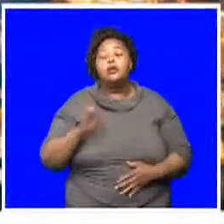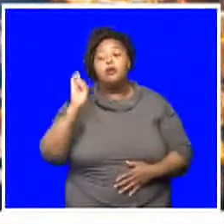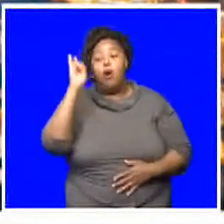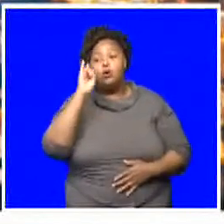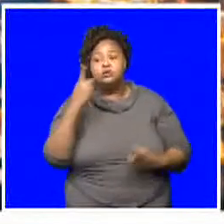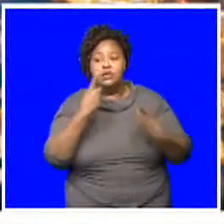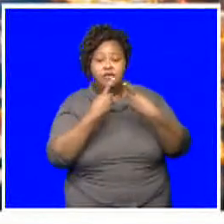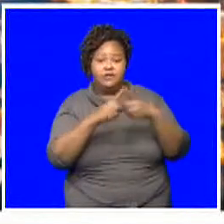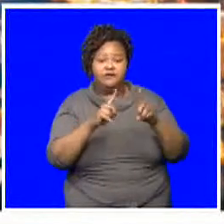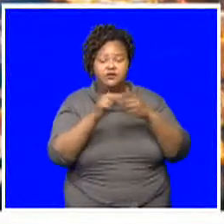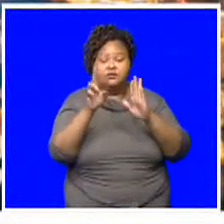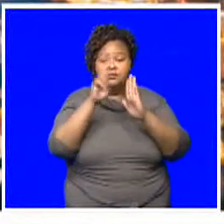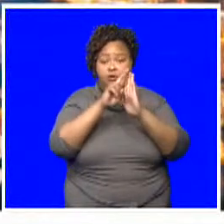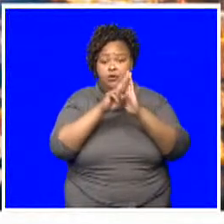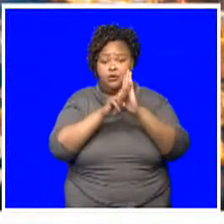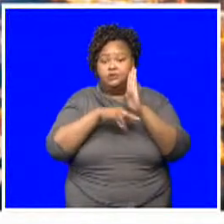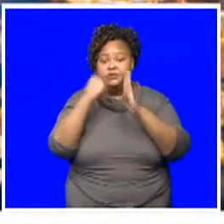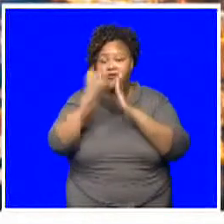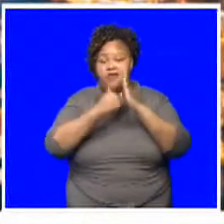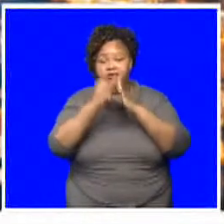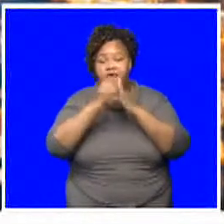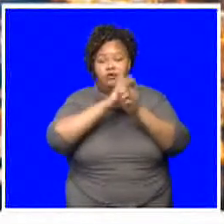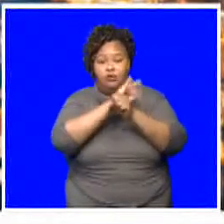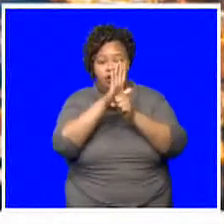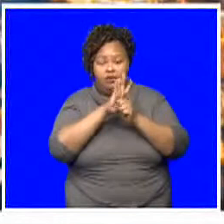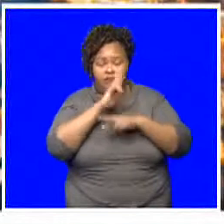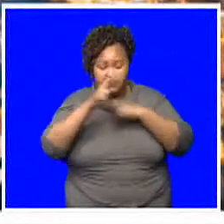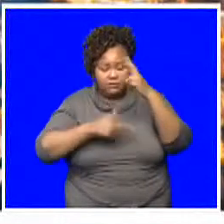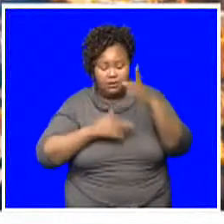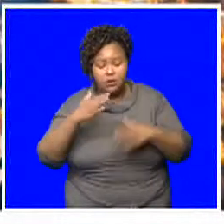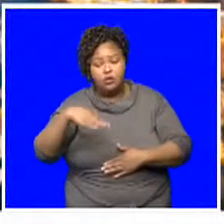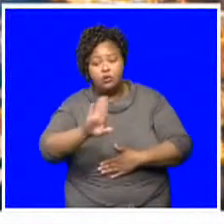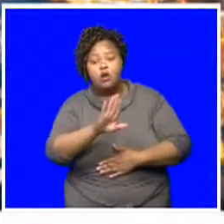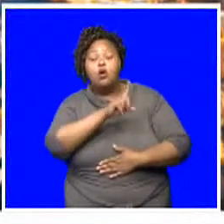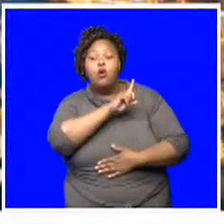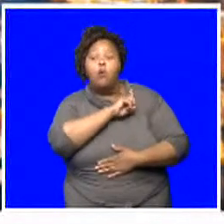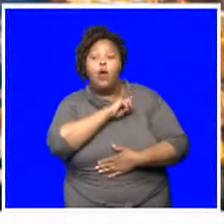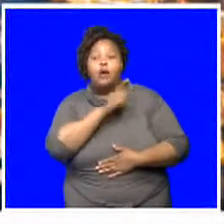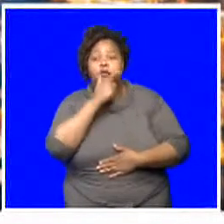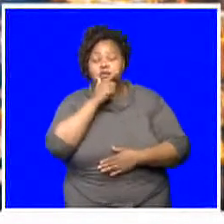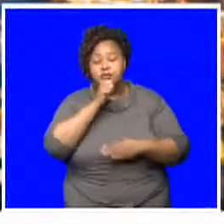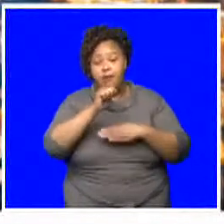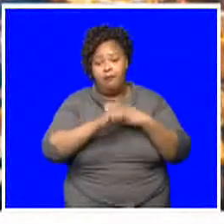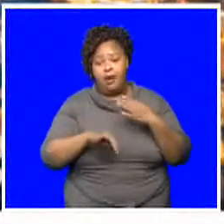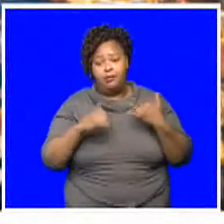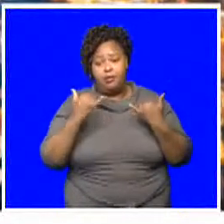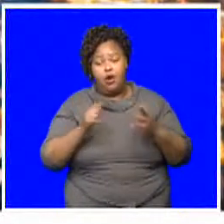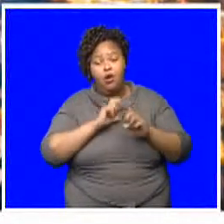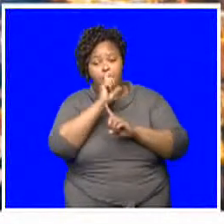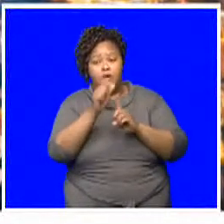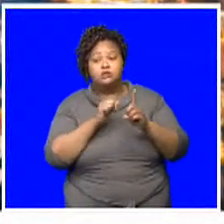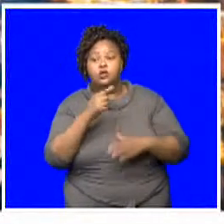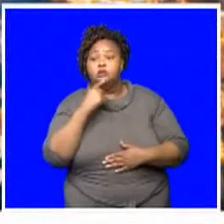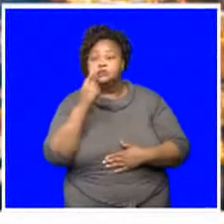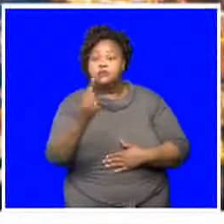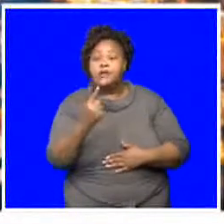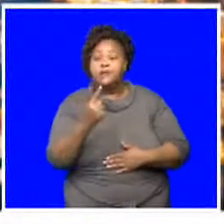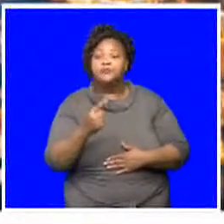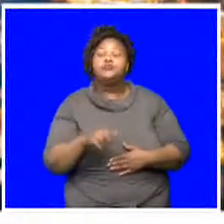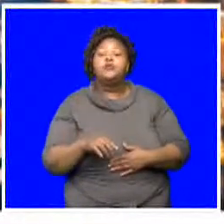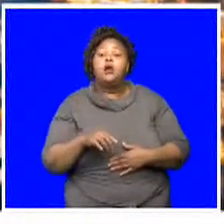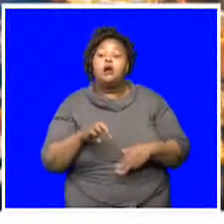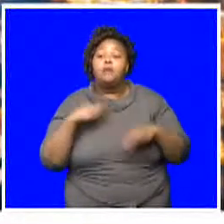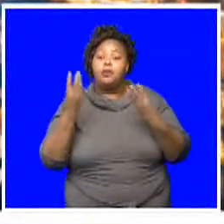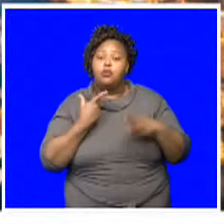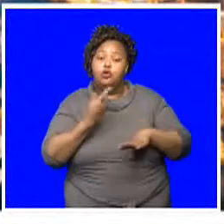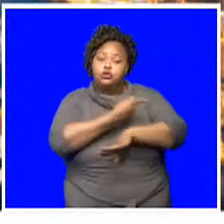follow all the COVID-19 regulations these holidays. The minister says it is through these interventions and vaccinating